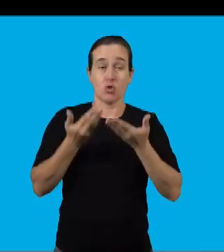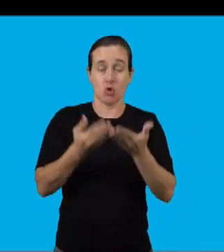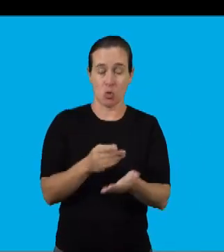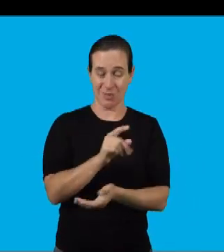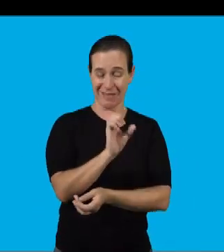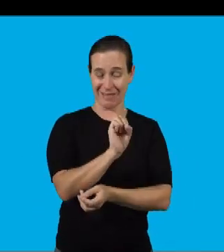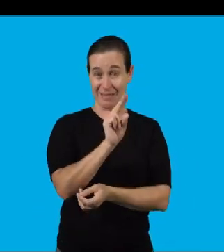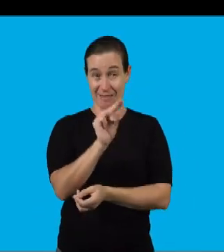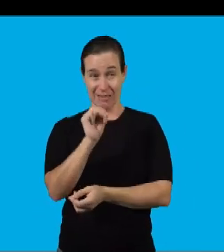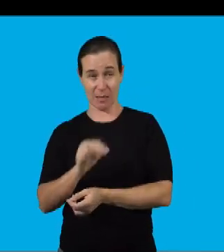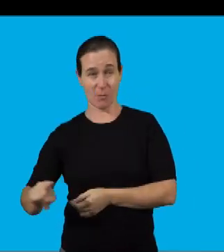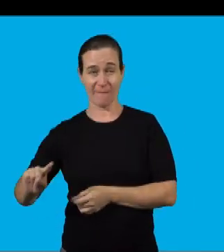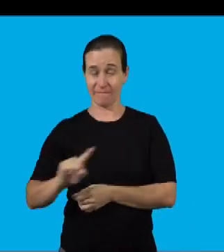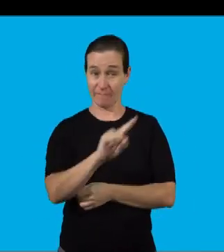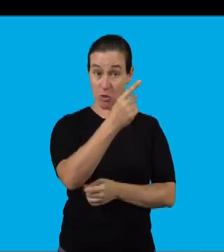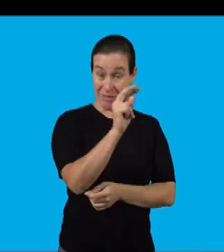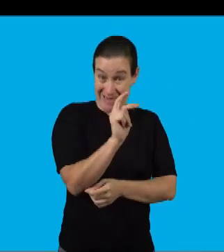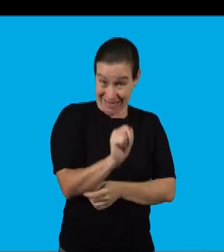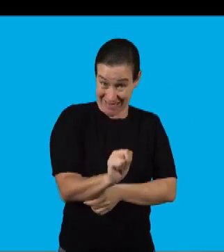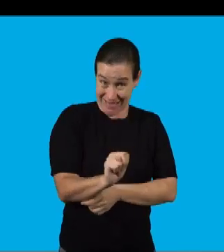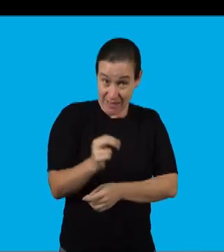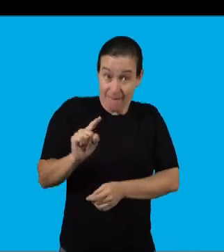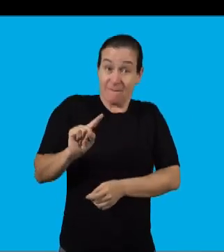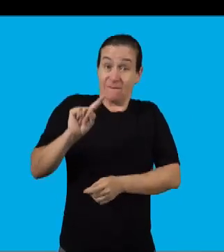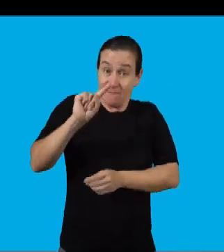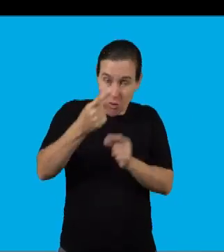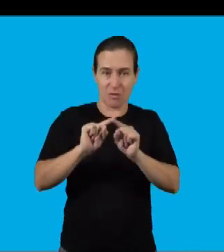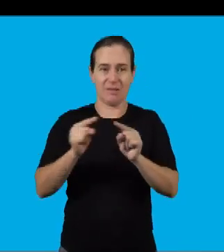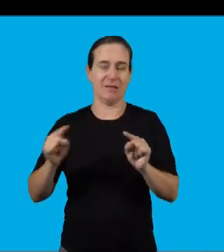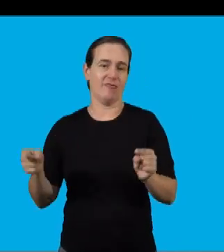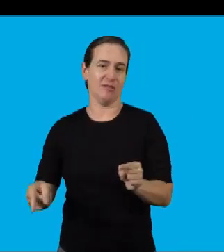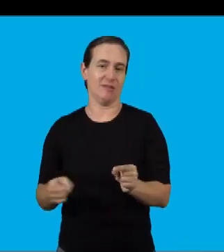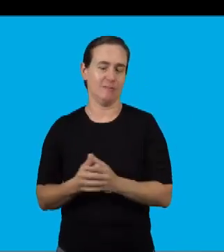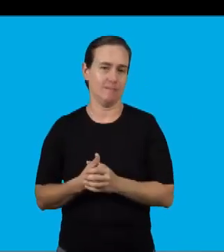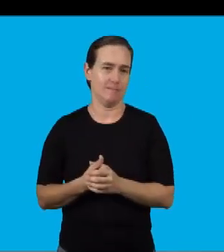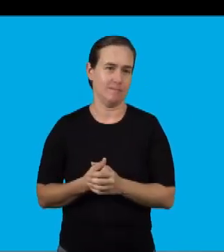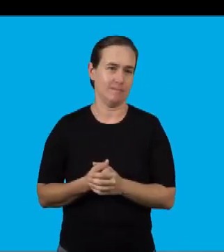that show that the sum of the first n terms,